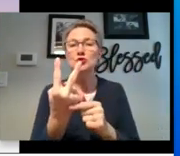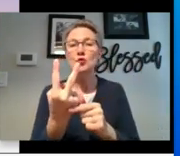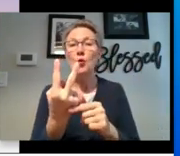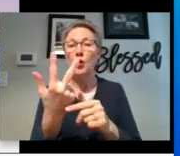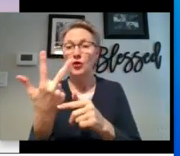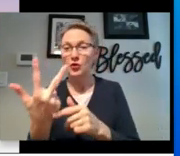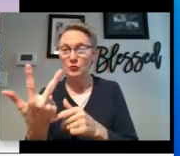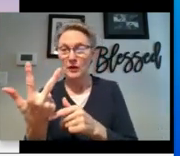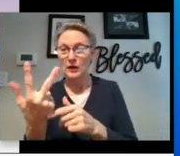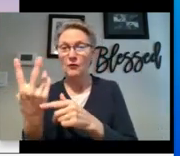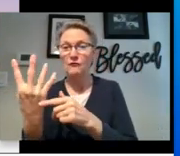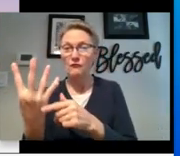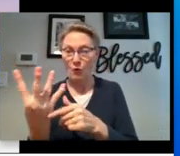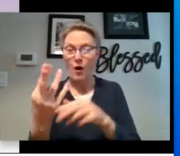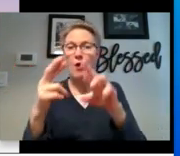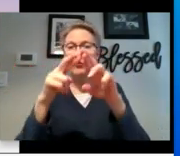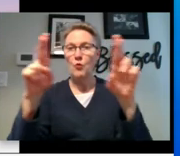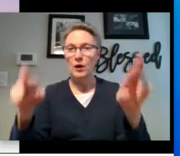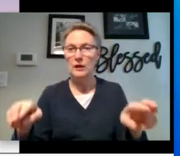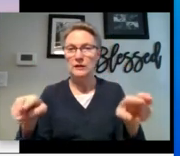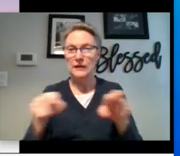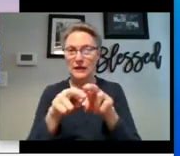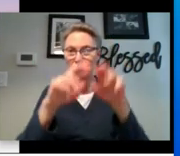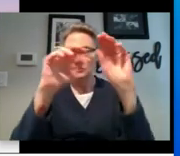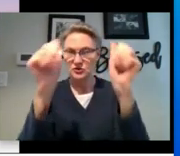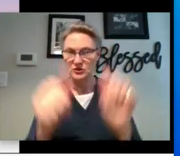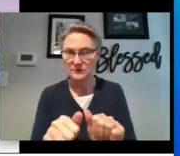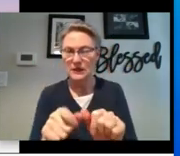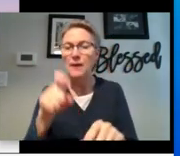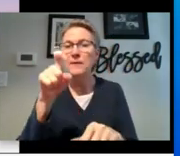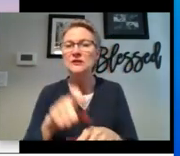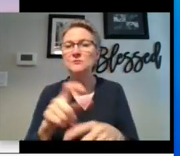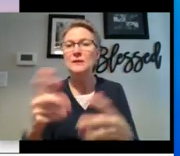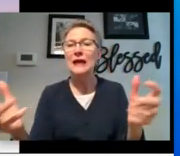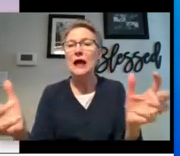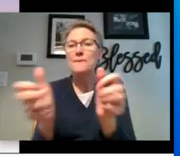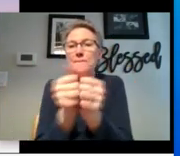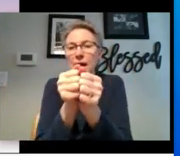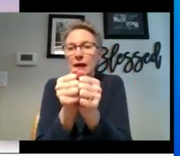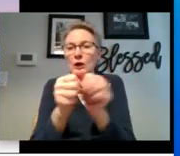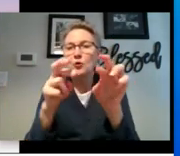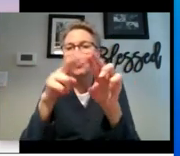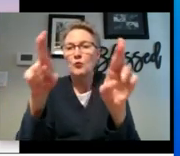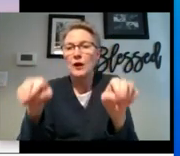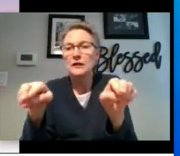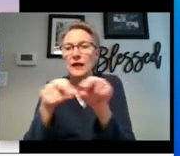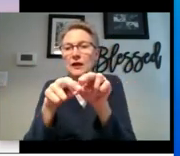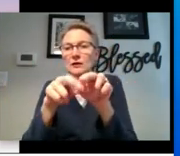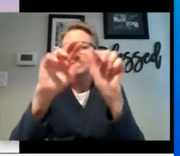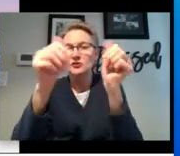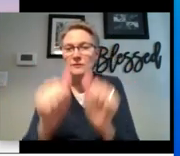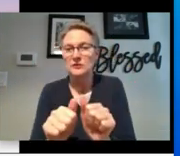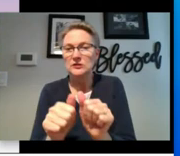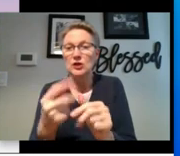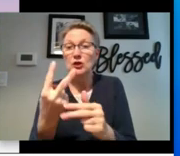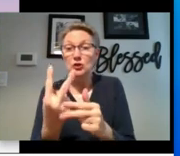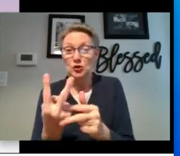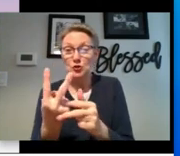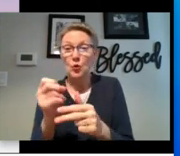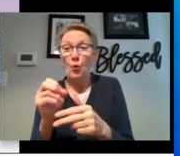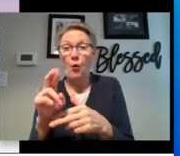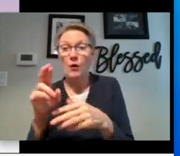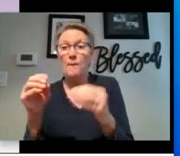sure what that is, go back to lesson 3 and watch that video again, right? But it's anytime you have 2 rectangles